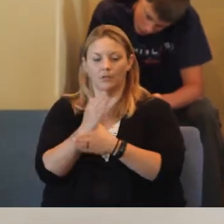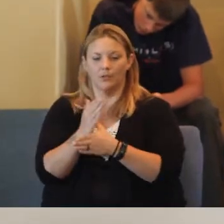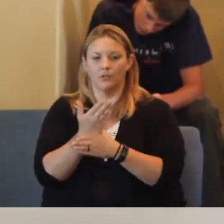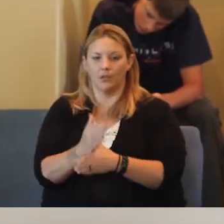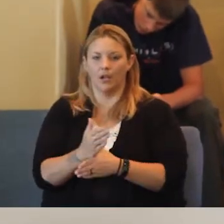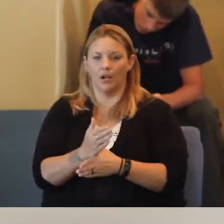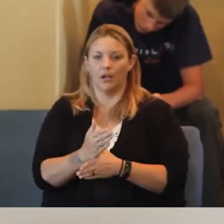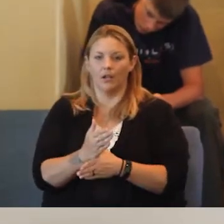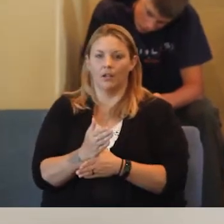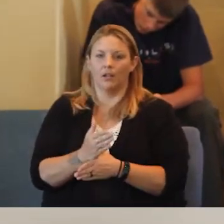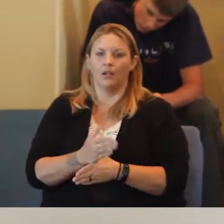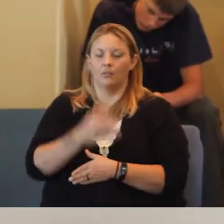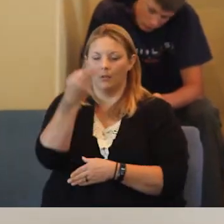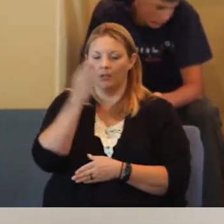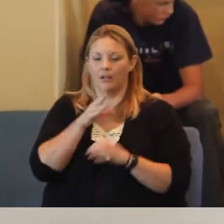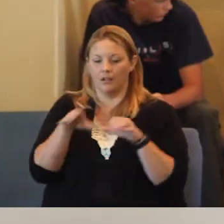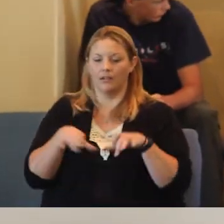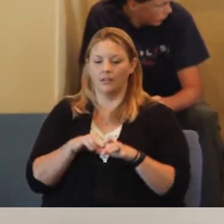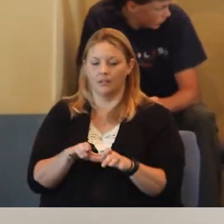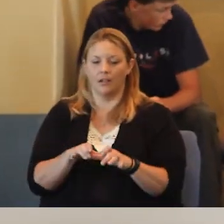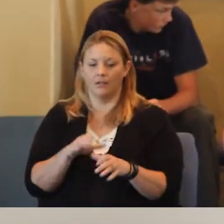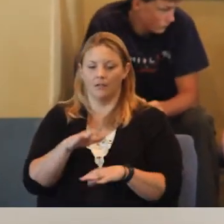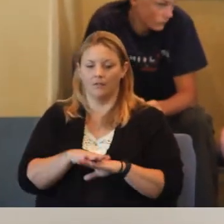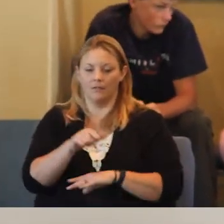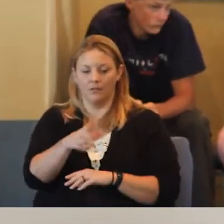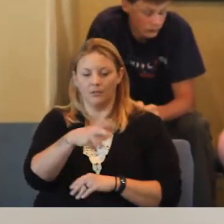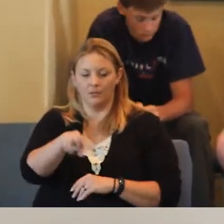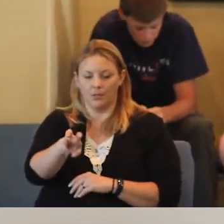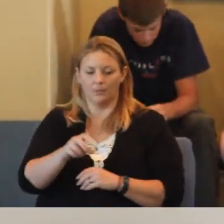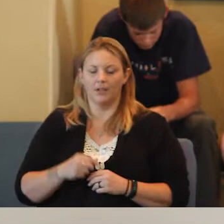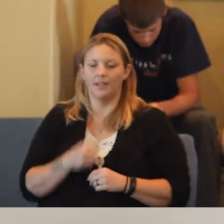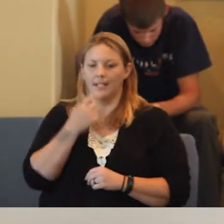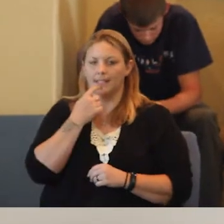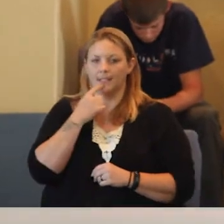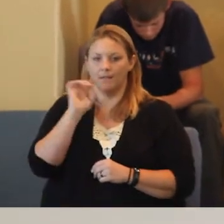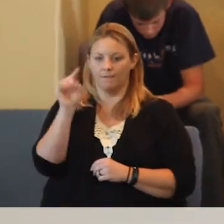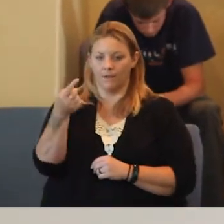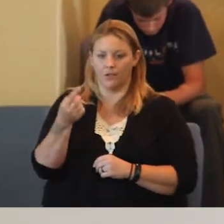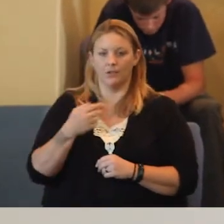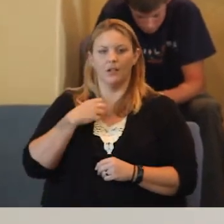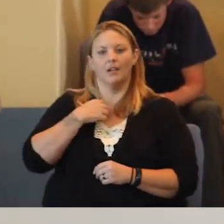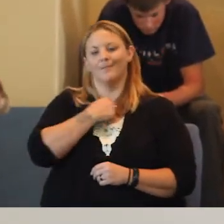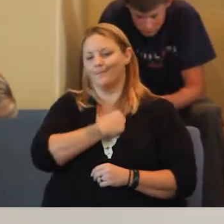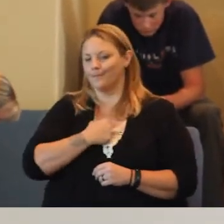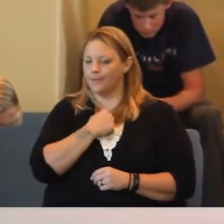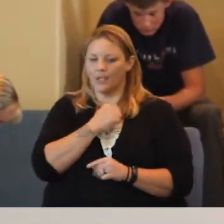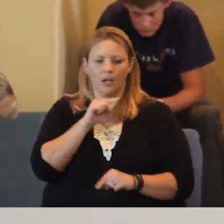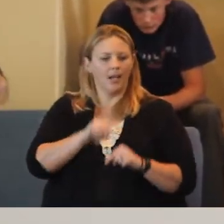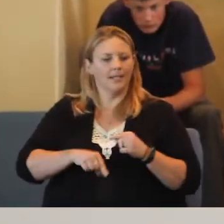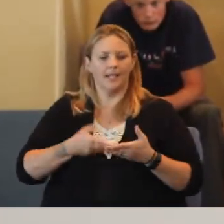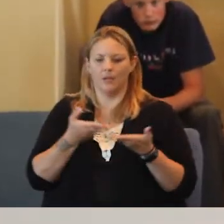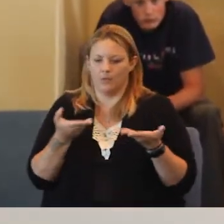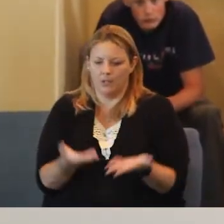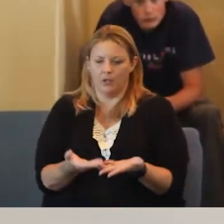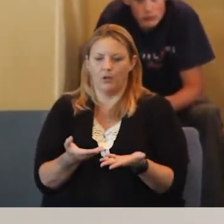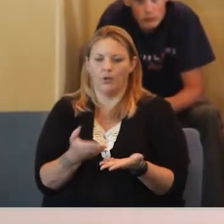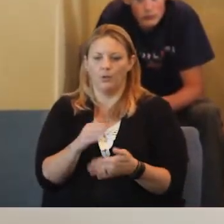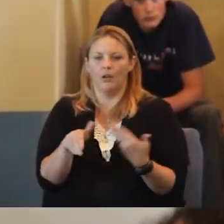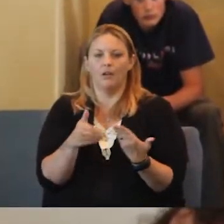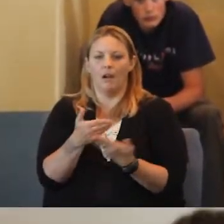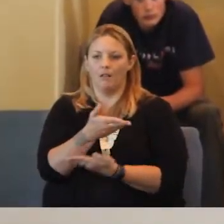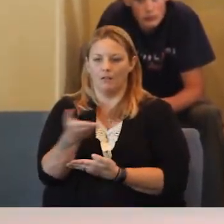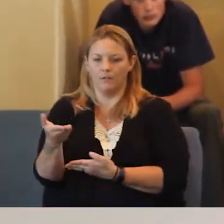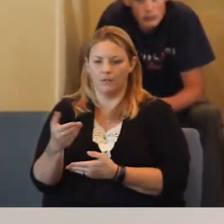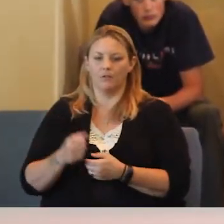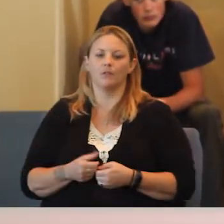him, because he wanted to share what God had done for him on this trip. So it says, first of all, sorry I can't